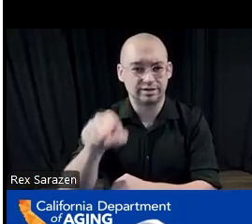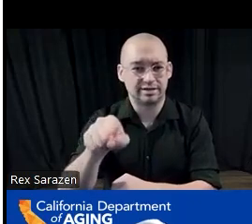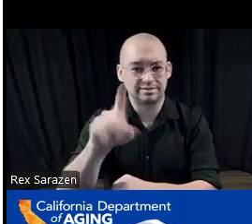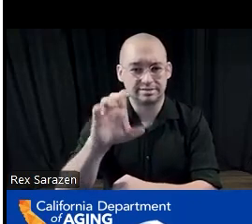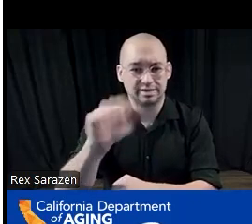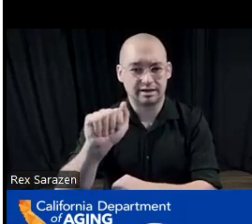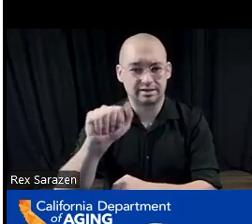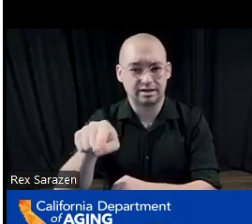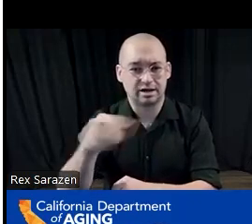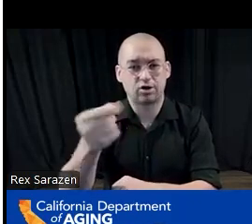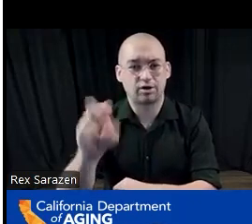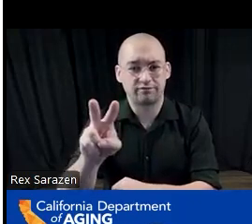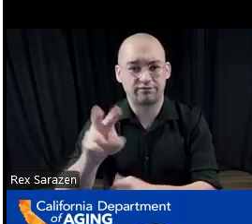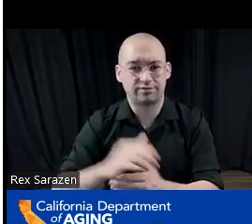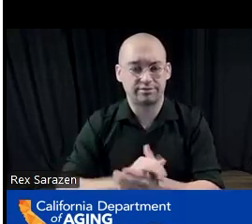aging.ca.gov.